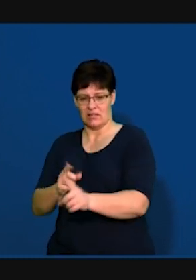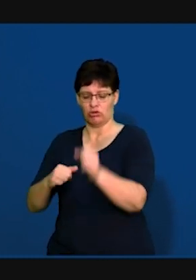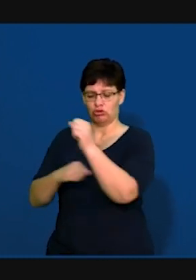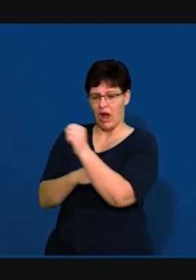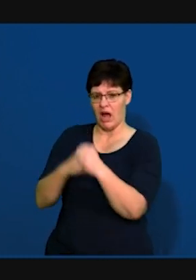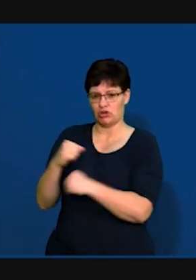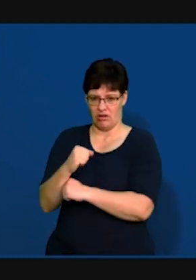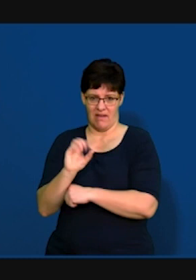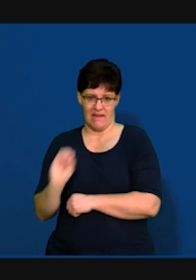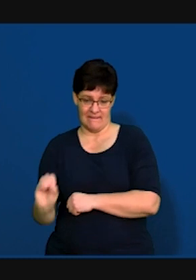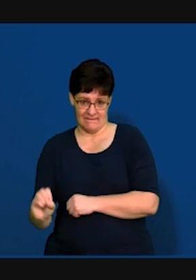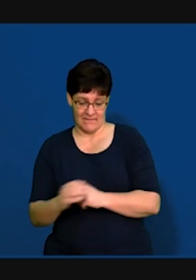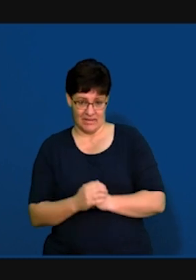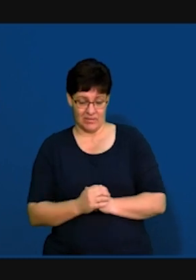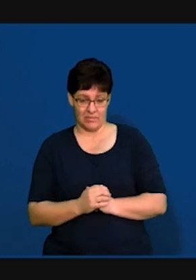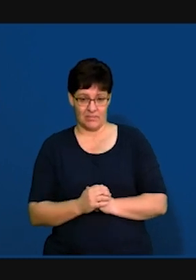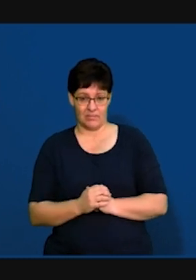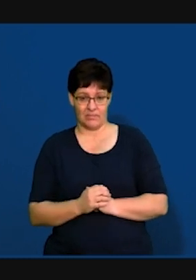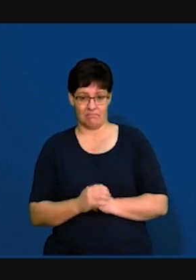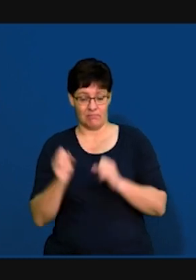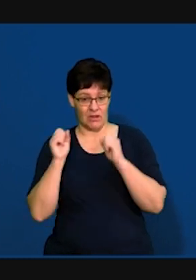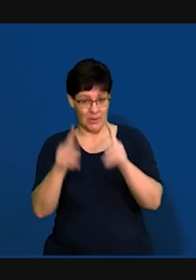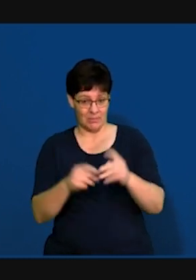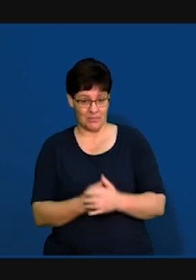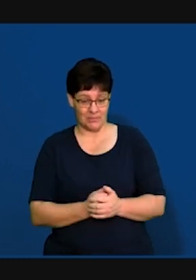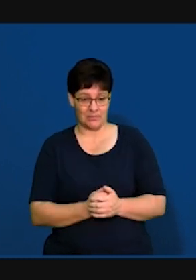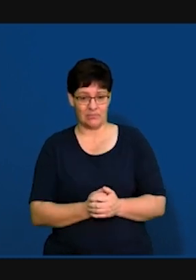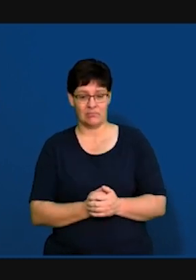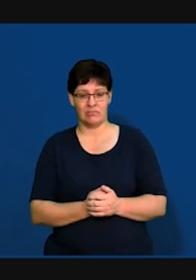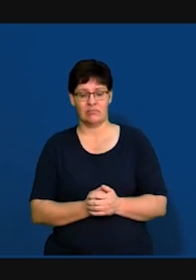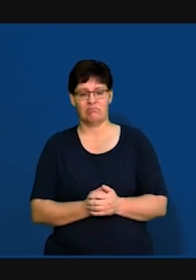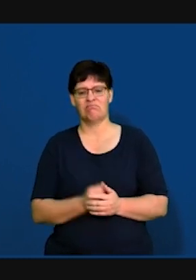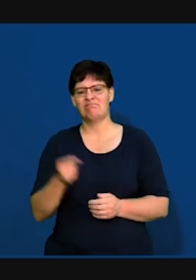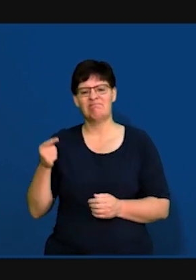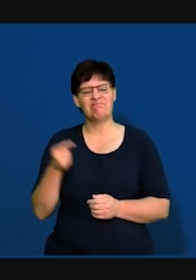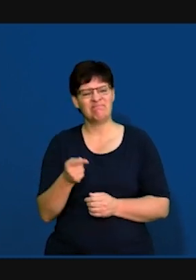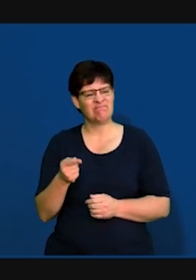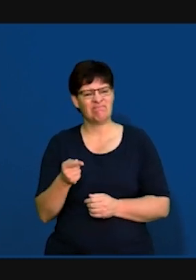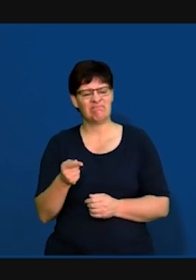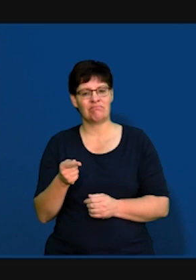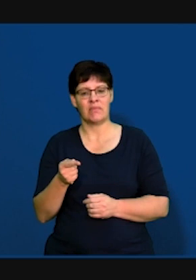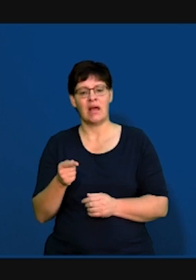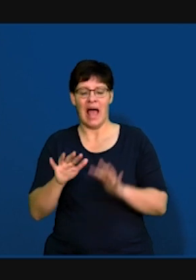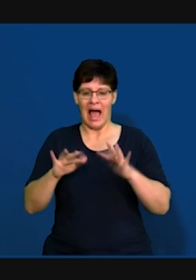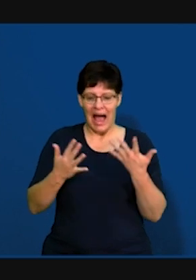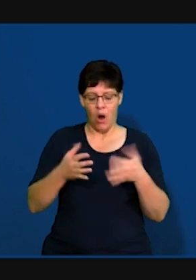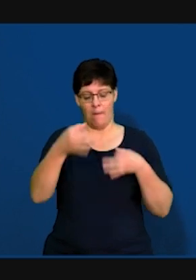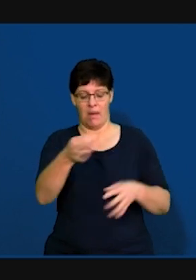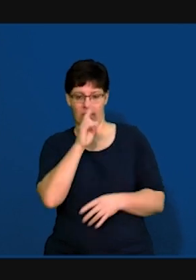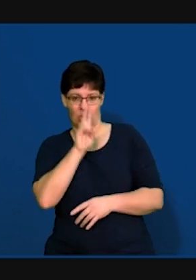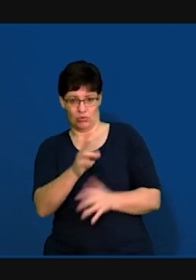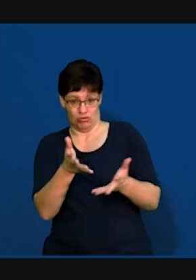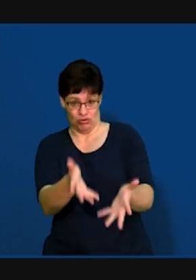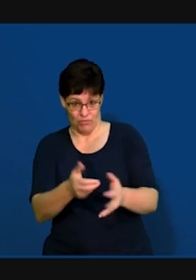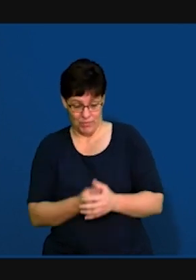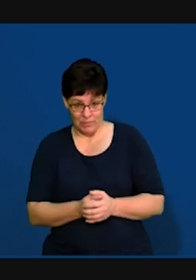these are long questions, okay? Right. So this is basically the layout of the paper. But let's